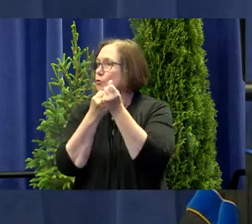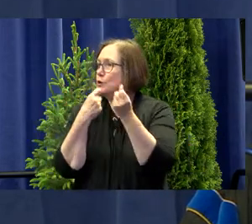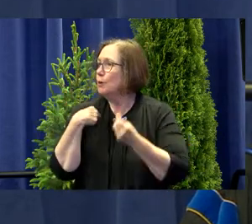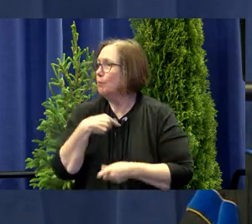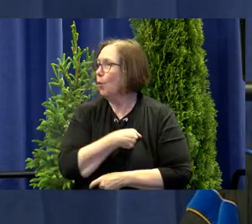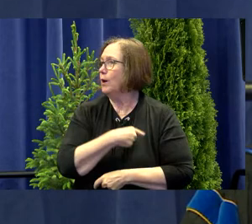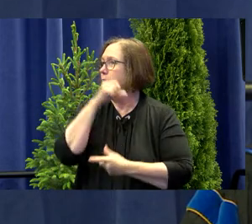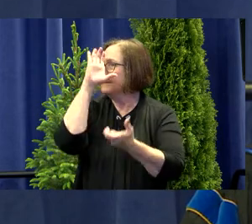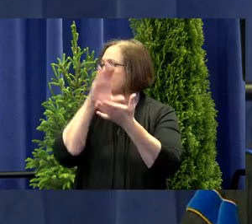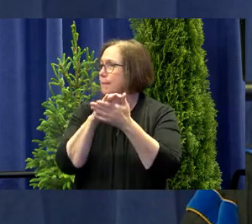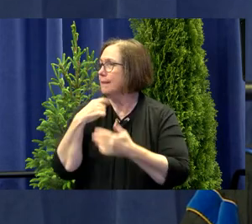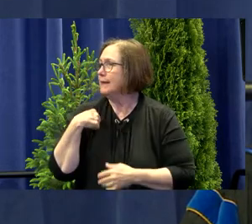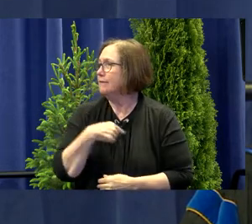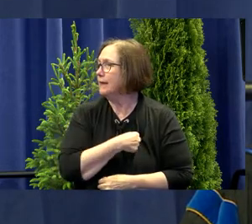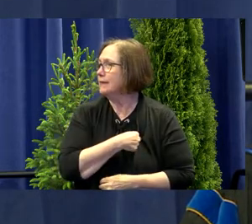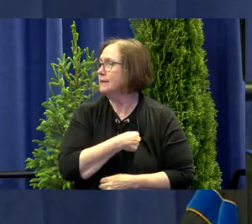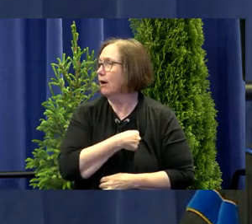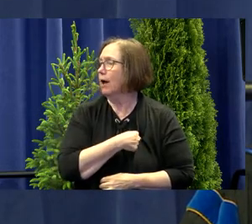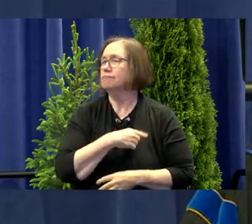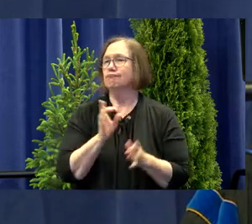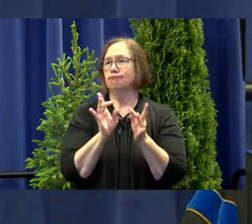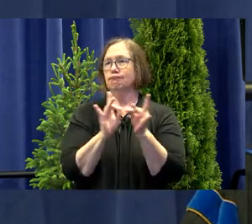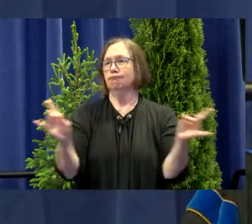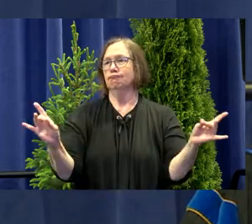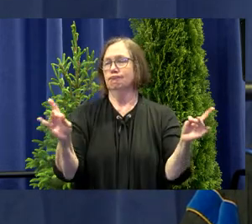journey with us.